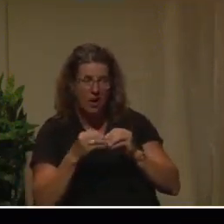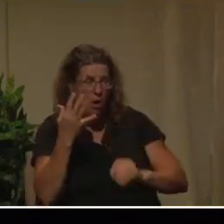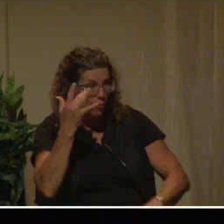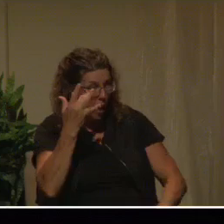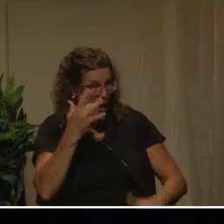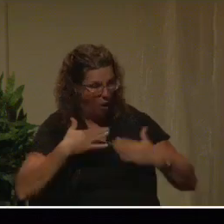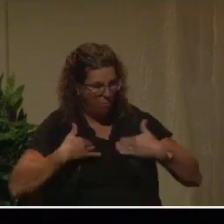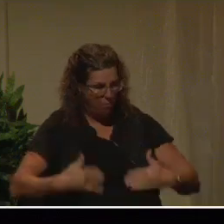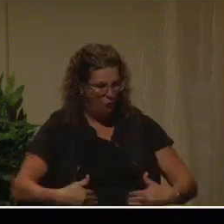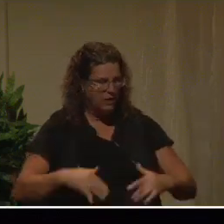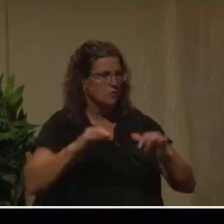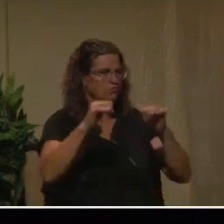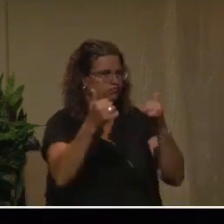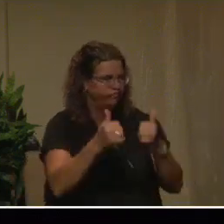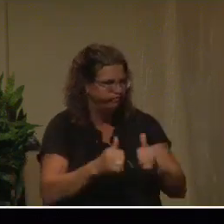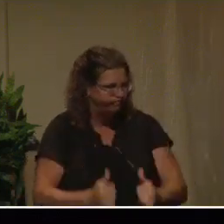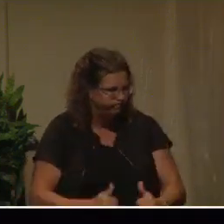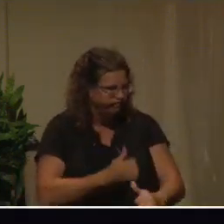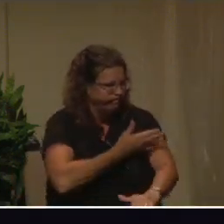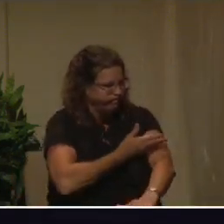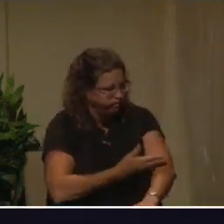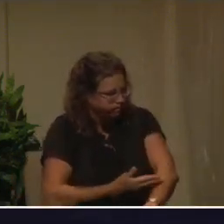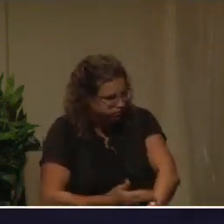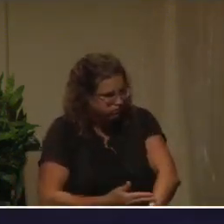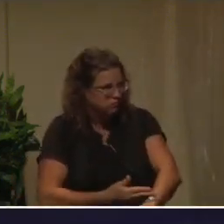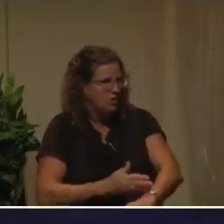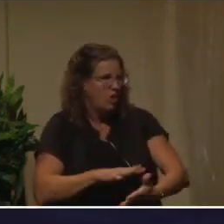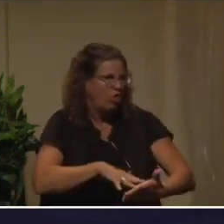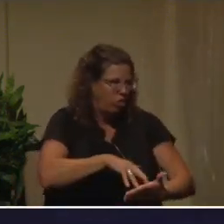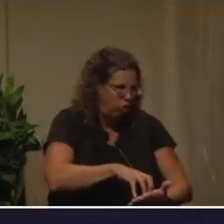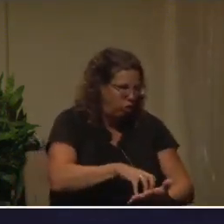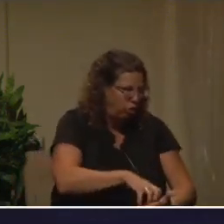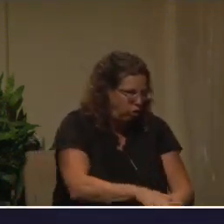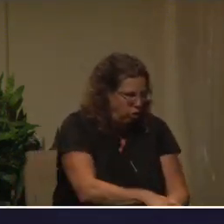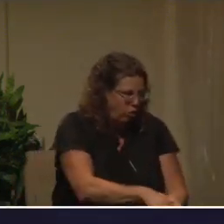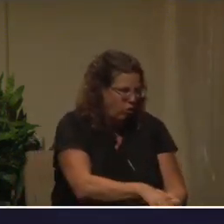easy, but that it is